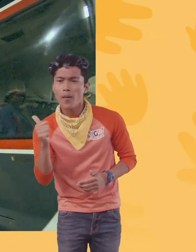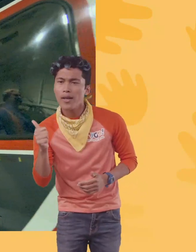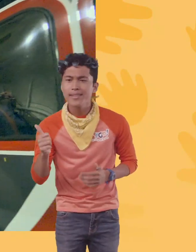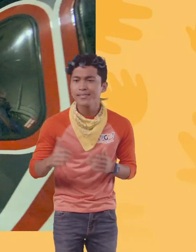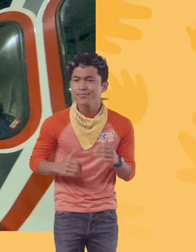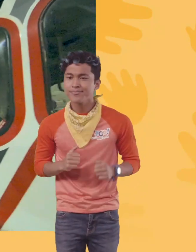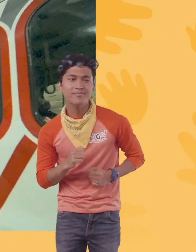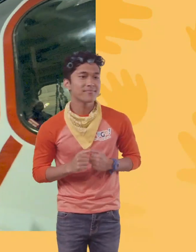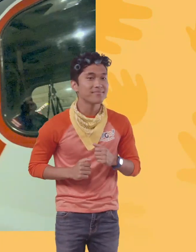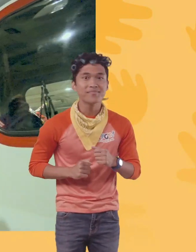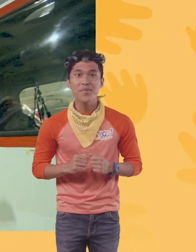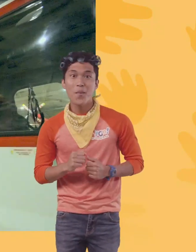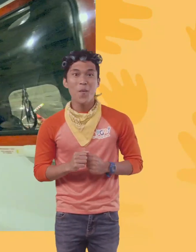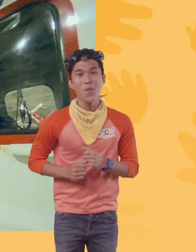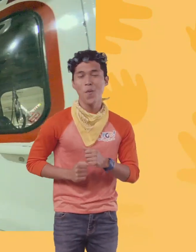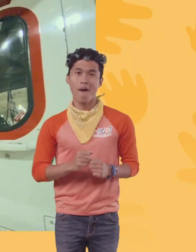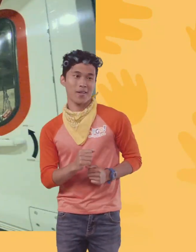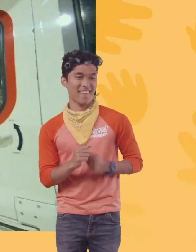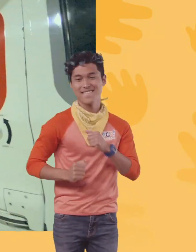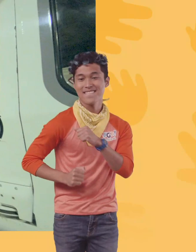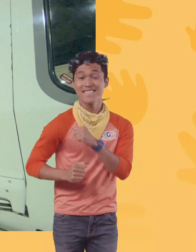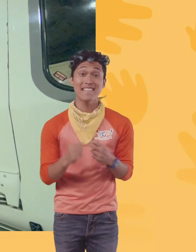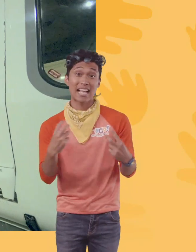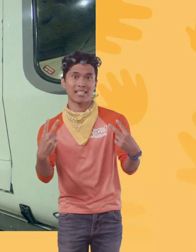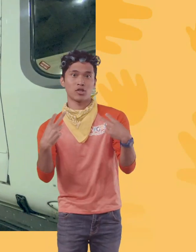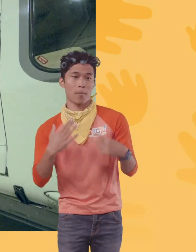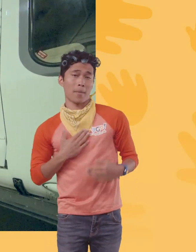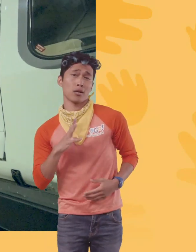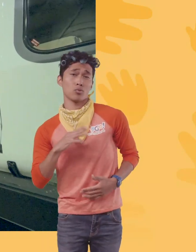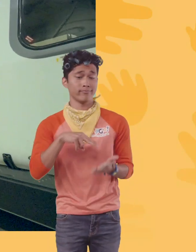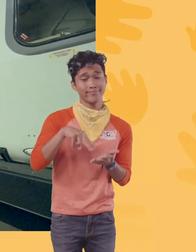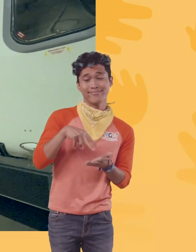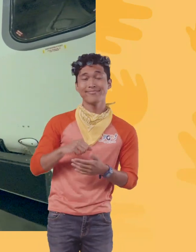have here. Ooh, ha! Check out my sweet dance moves.